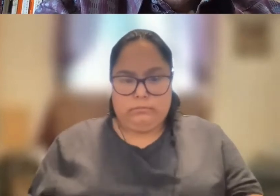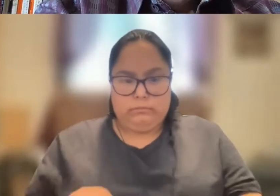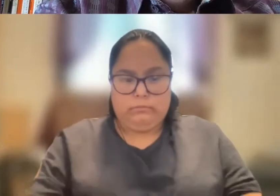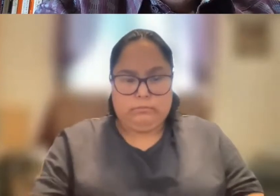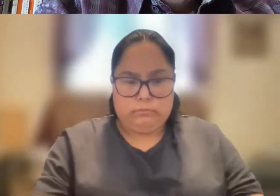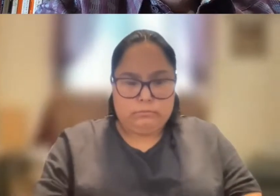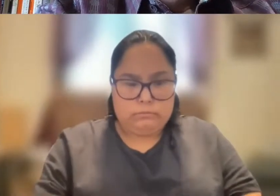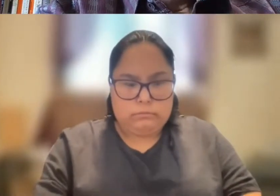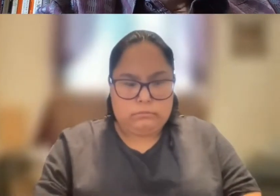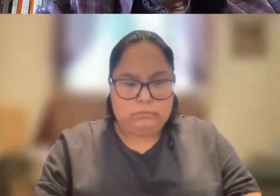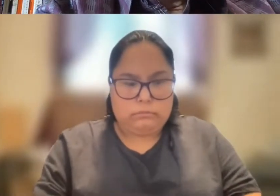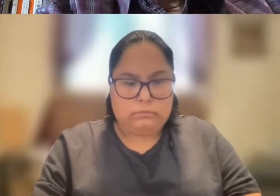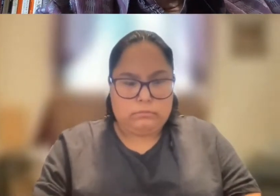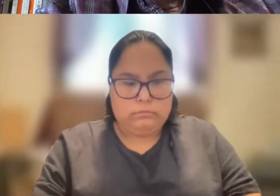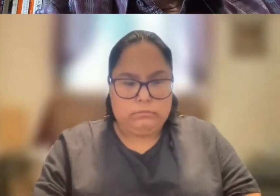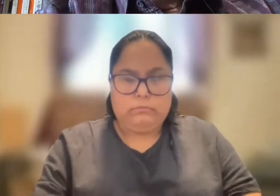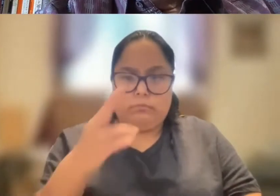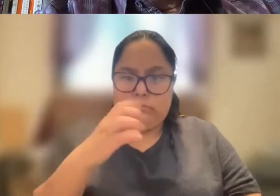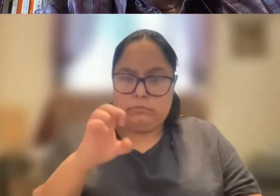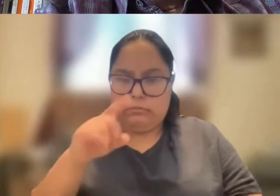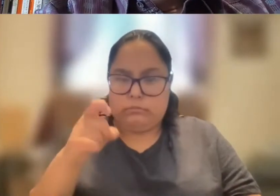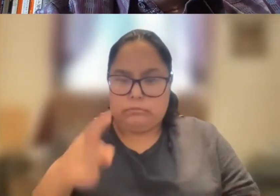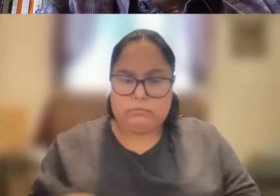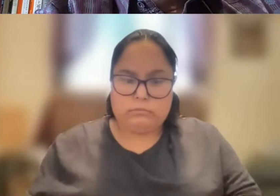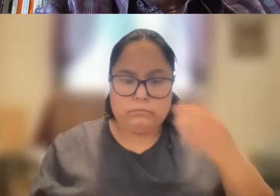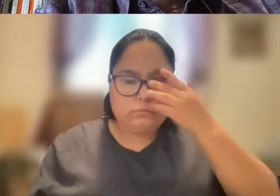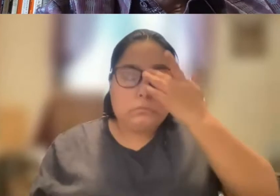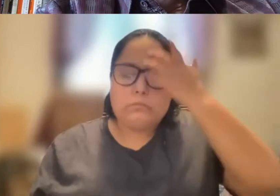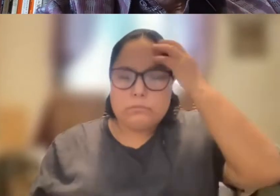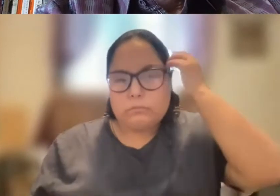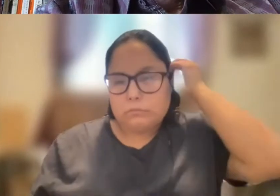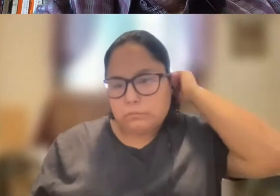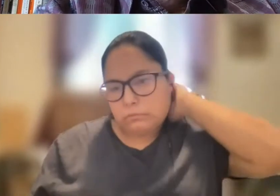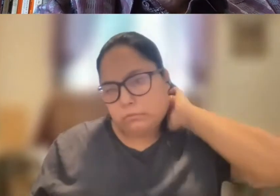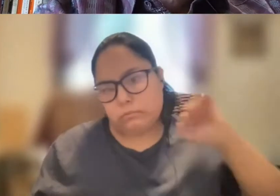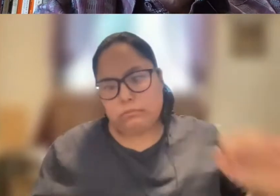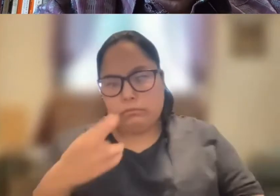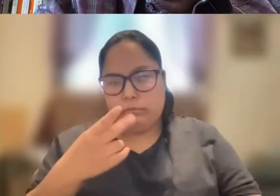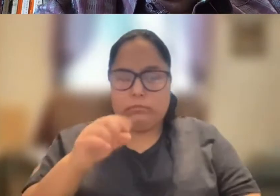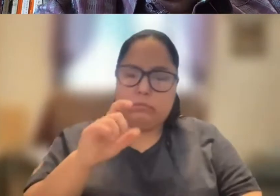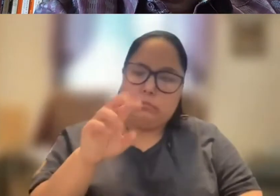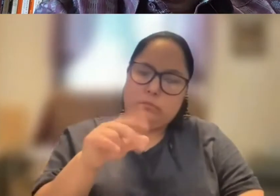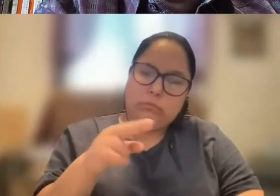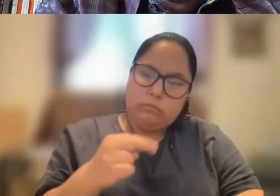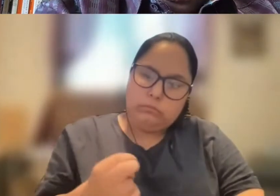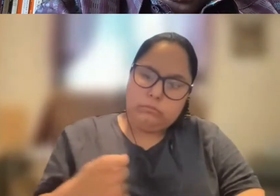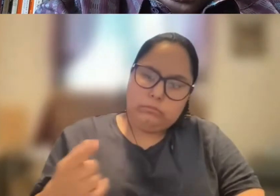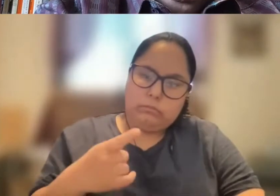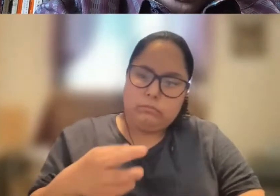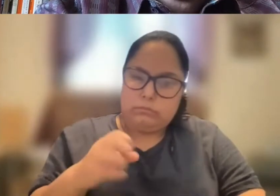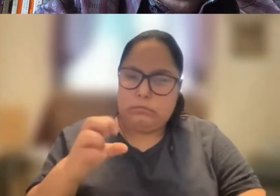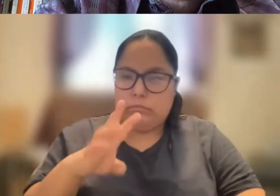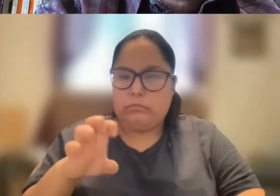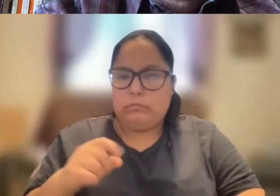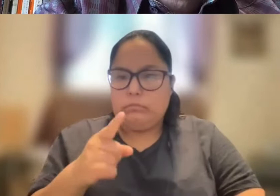Thank you. So Ace has a question and then Duncan will follow. So please go ahead,